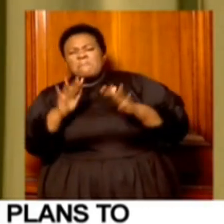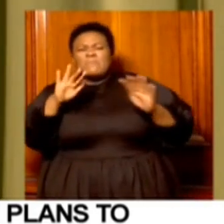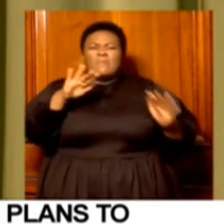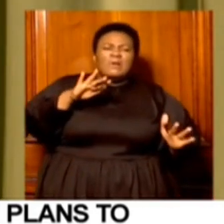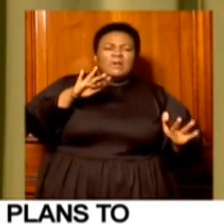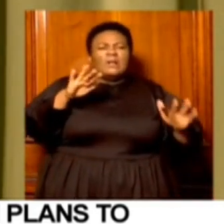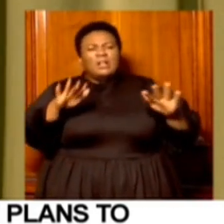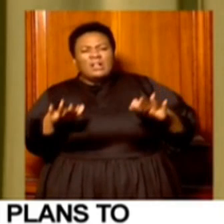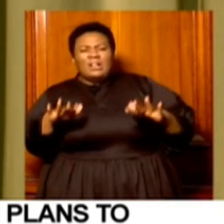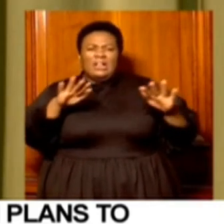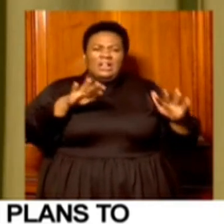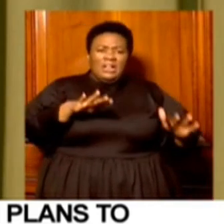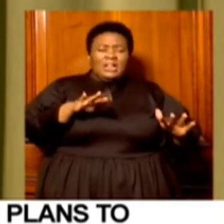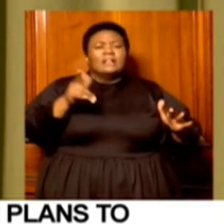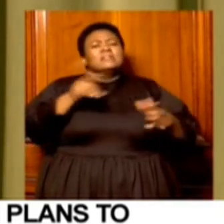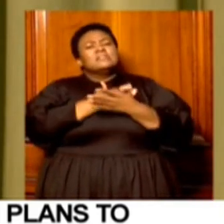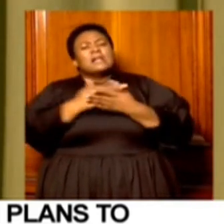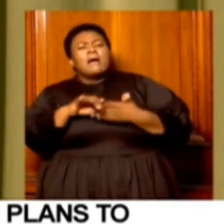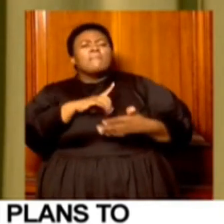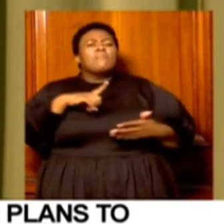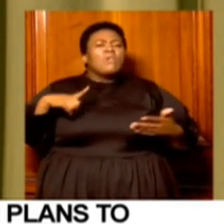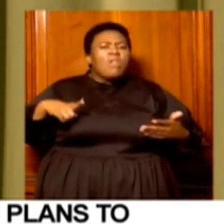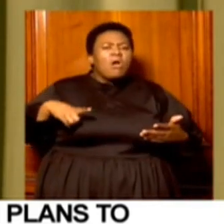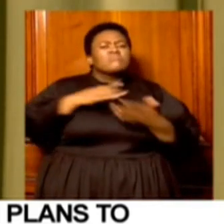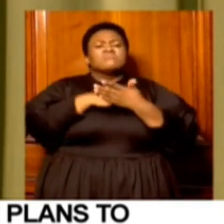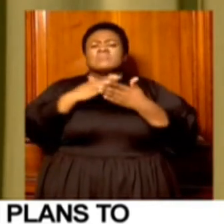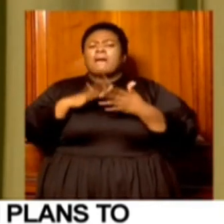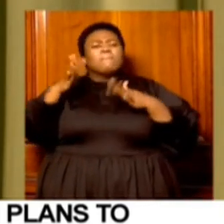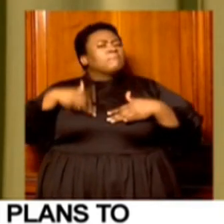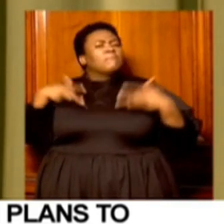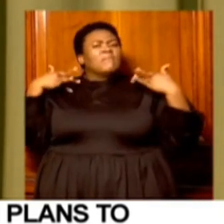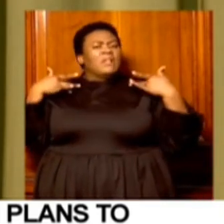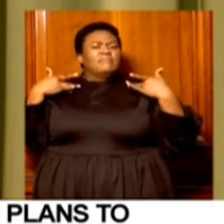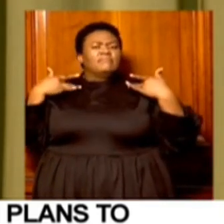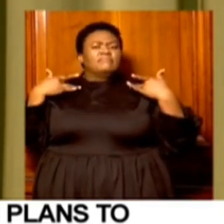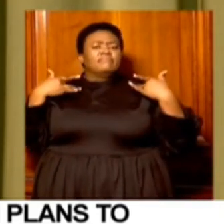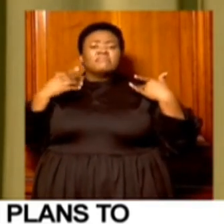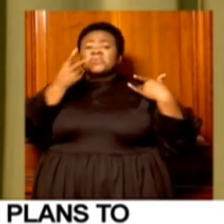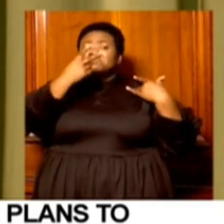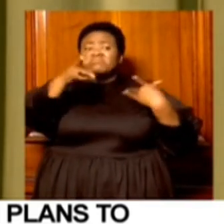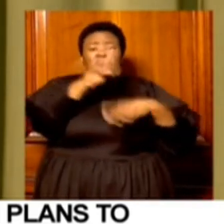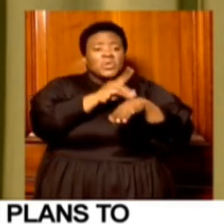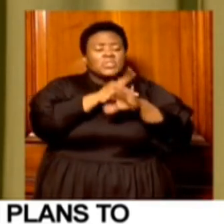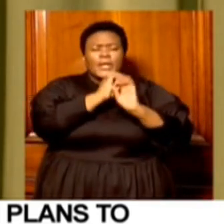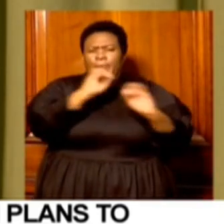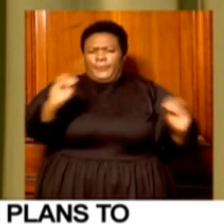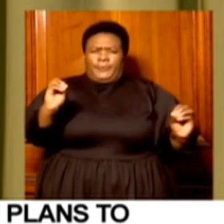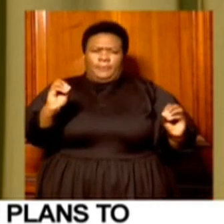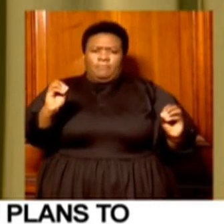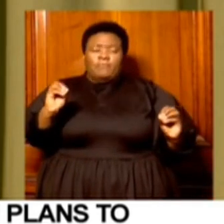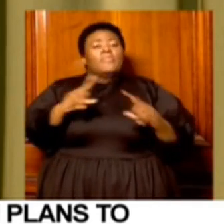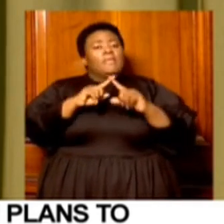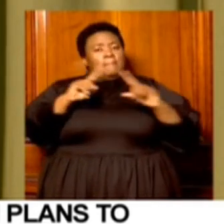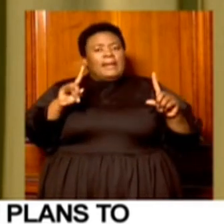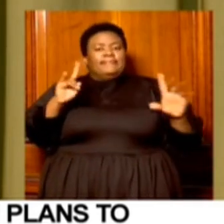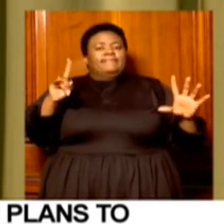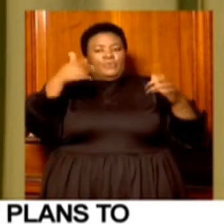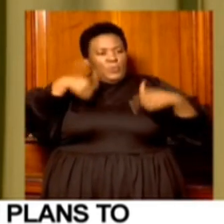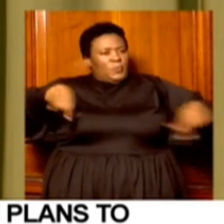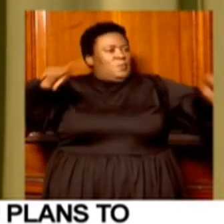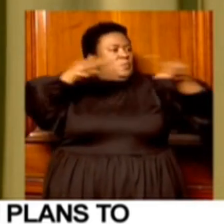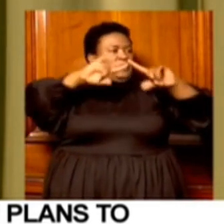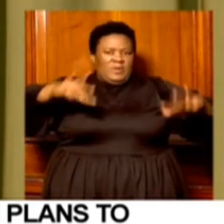protracted. You live with it, you defeat it without even seeing the doctor. But we are together in this.